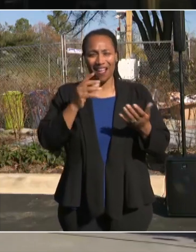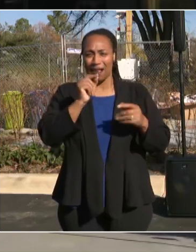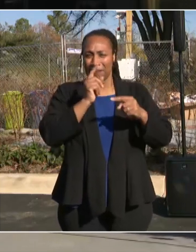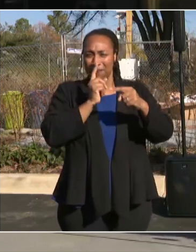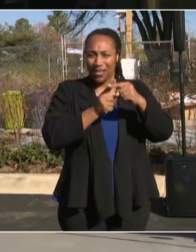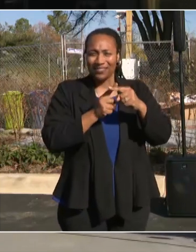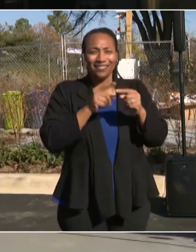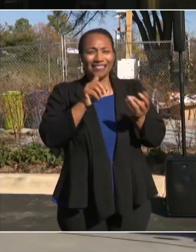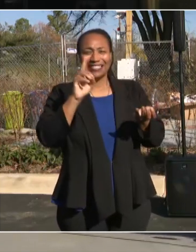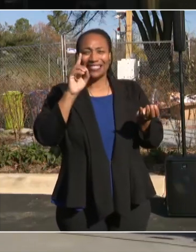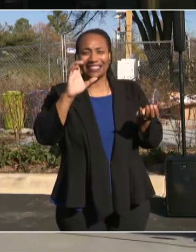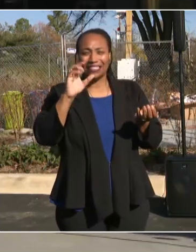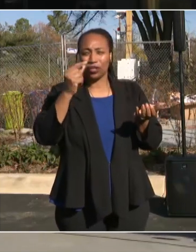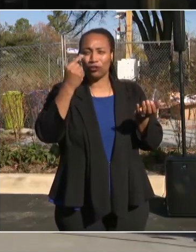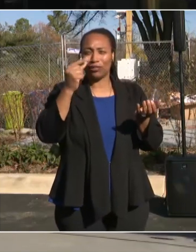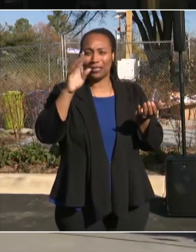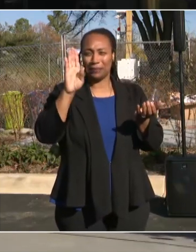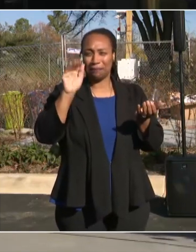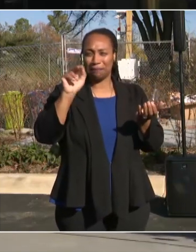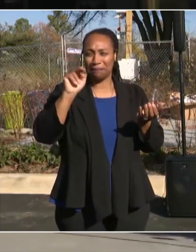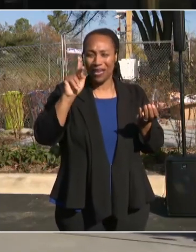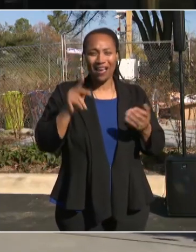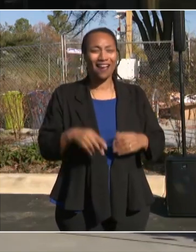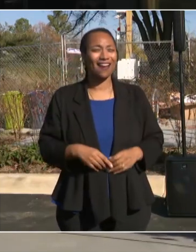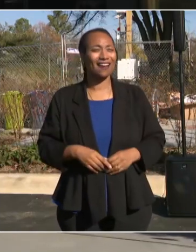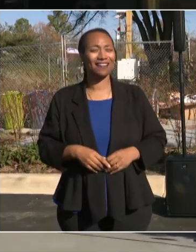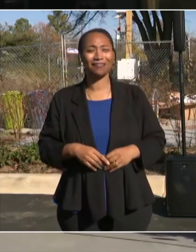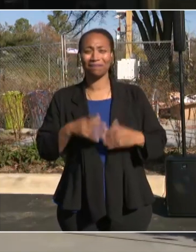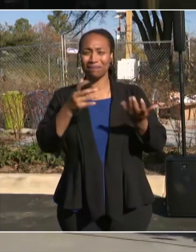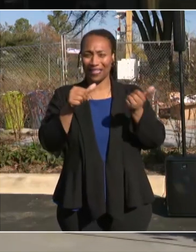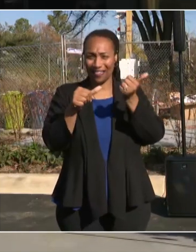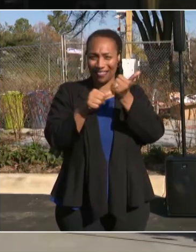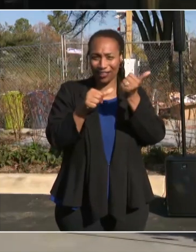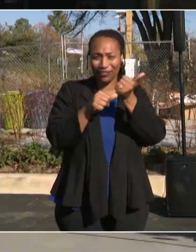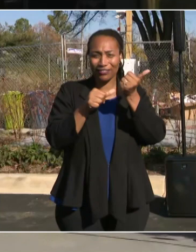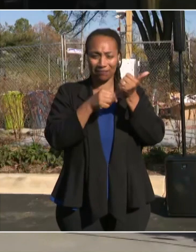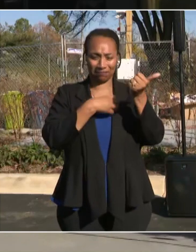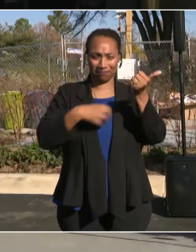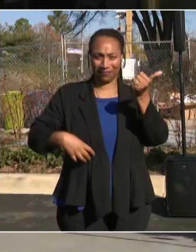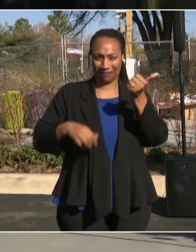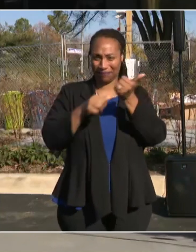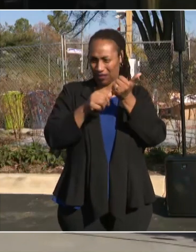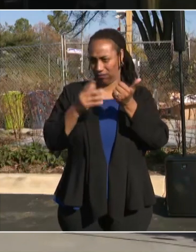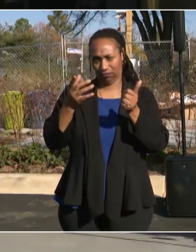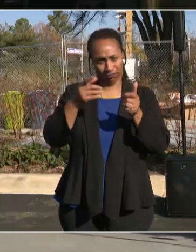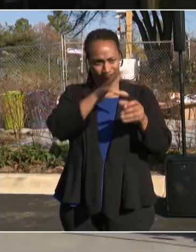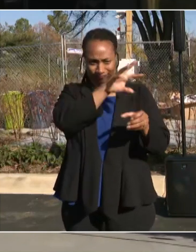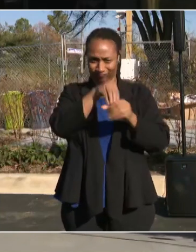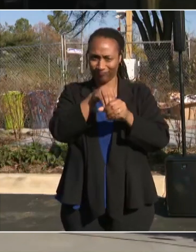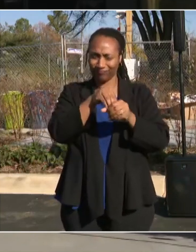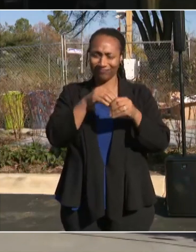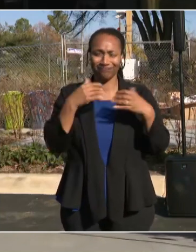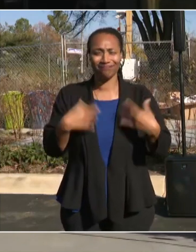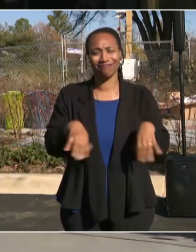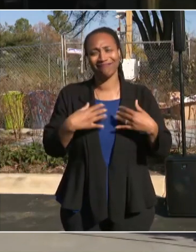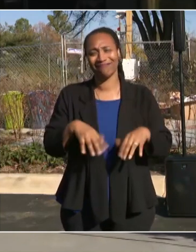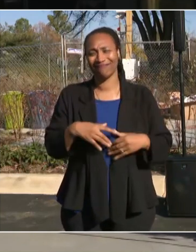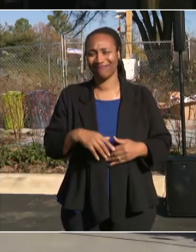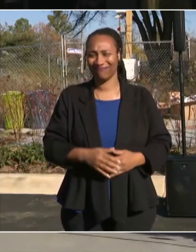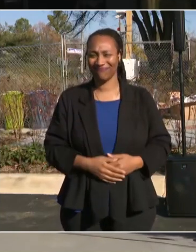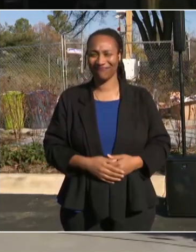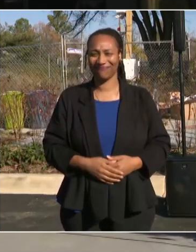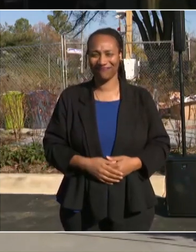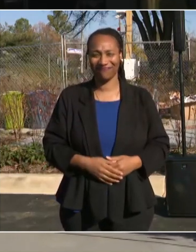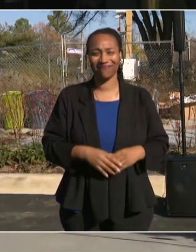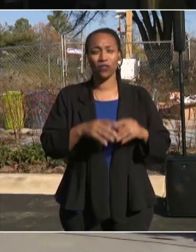at DMPED, led by Deputy Mayor Nina Albert. All of us have a big task. We have a big task